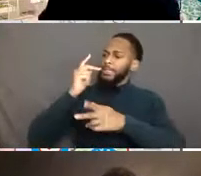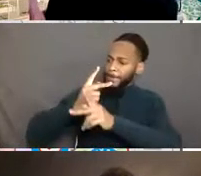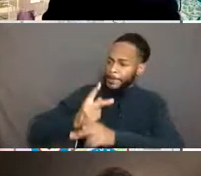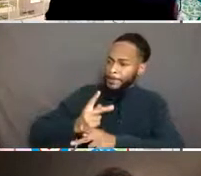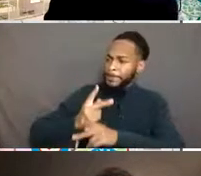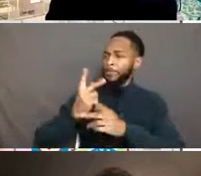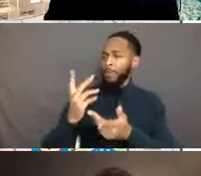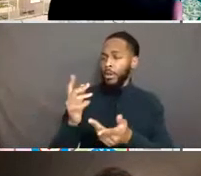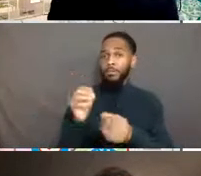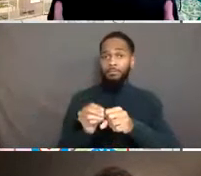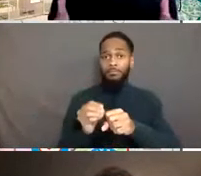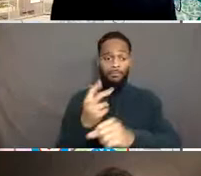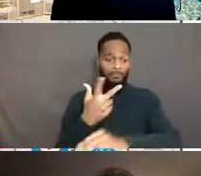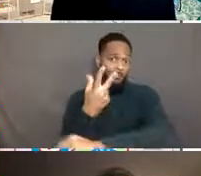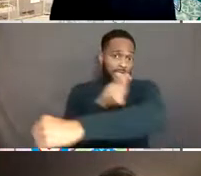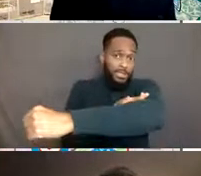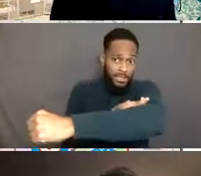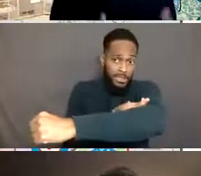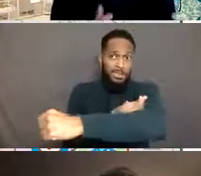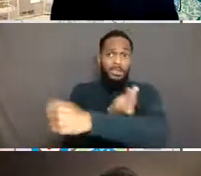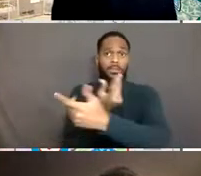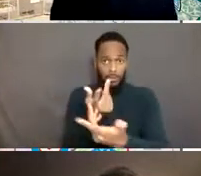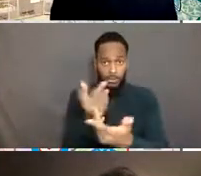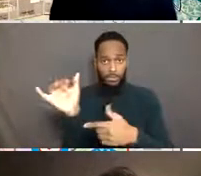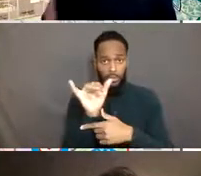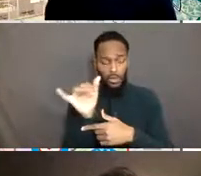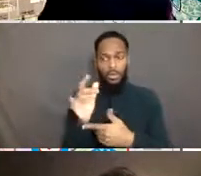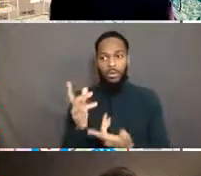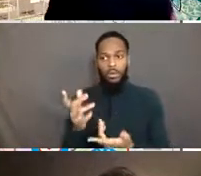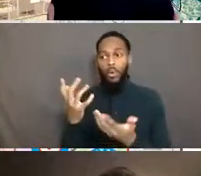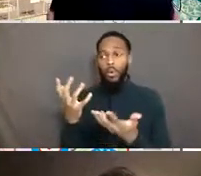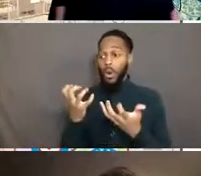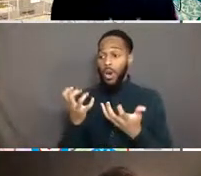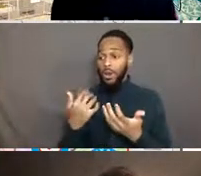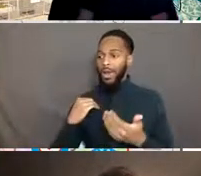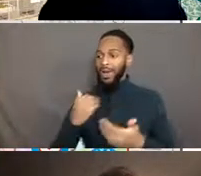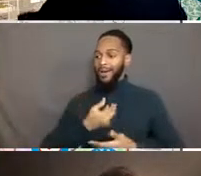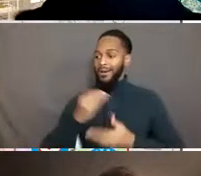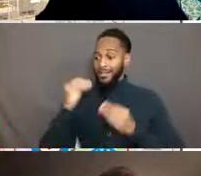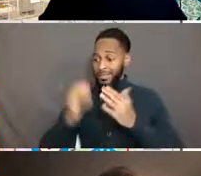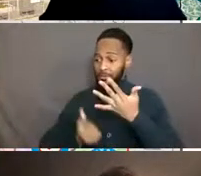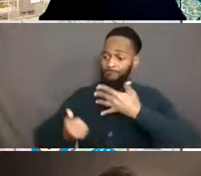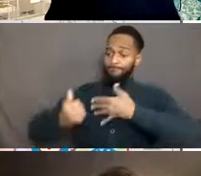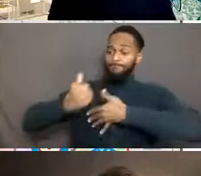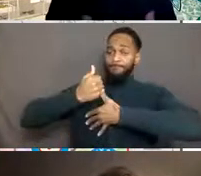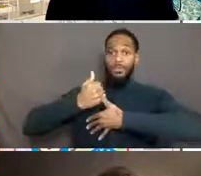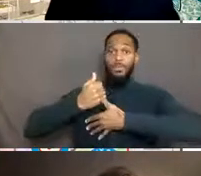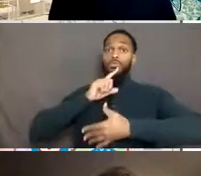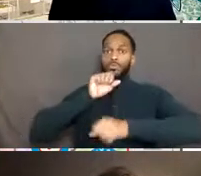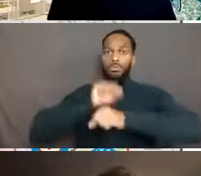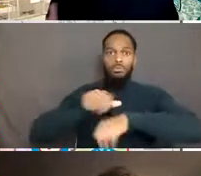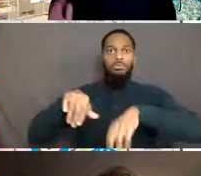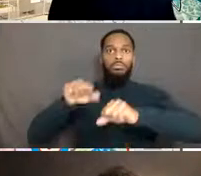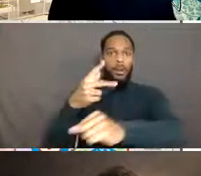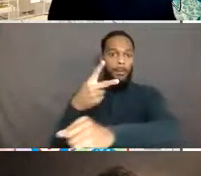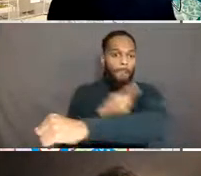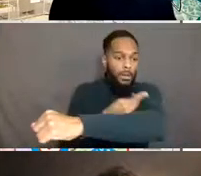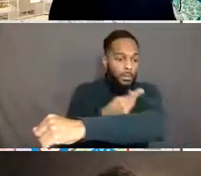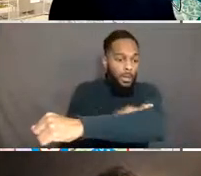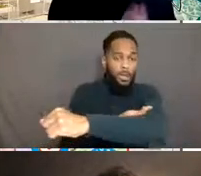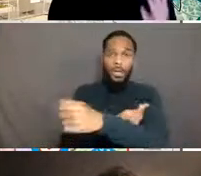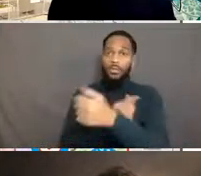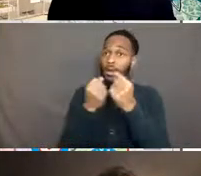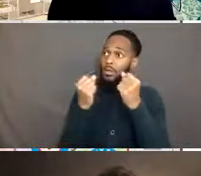to the front of the line, prioritize teachers, working with the county to be able to get it to as many adults in the community as